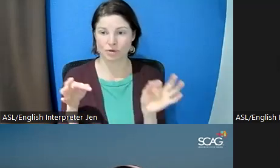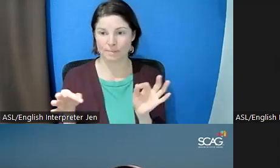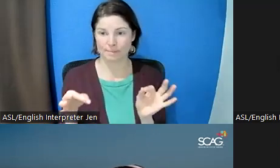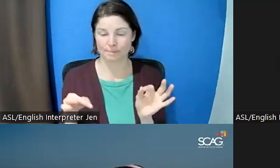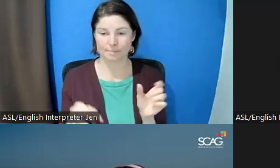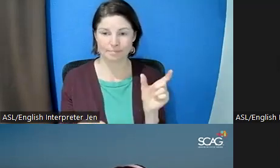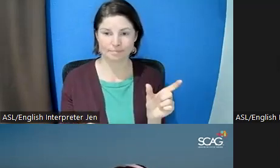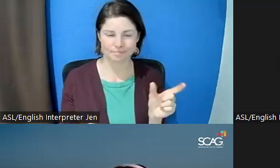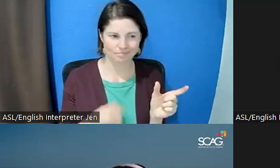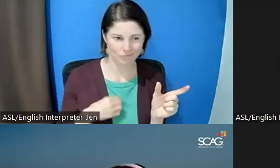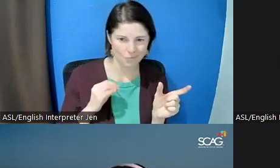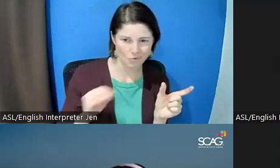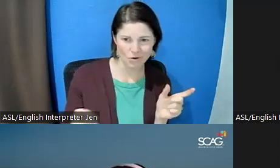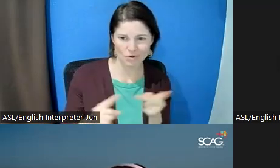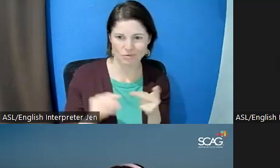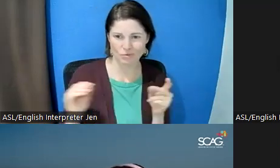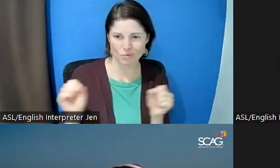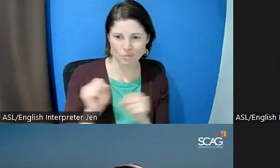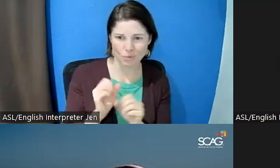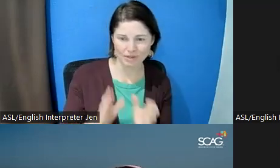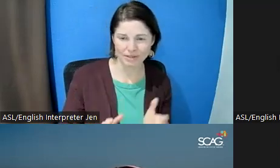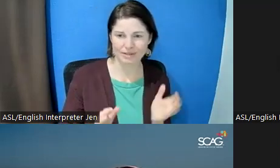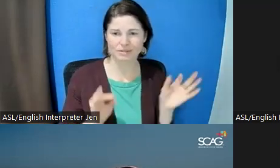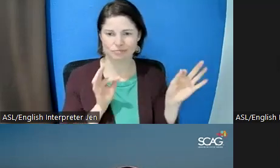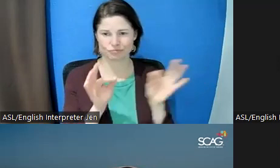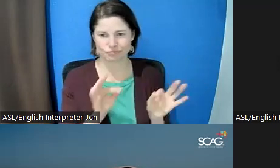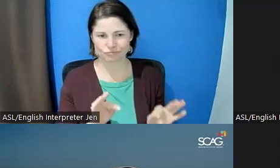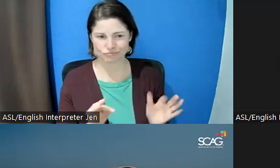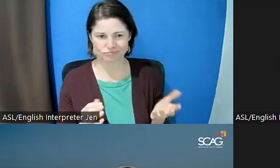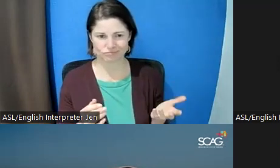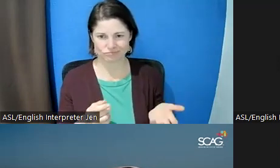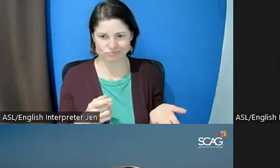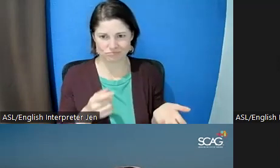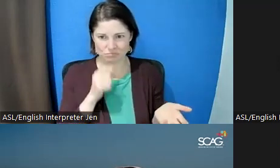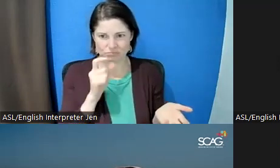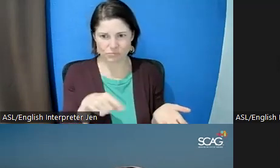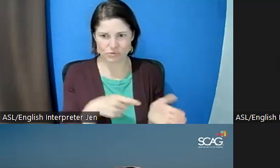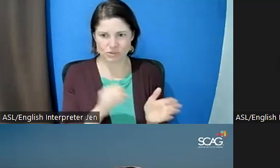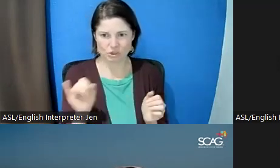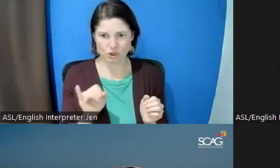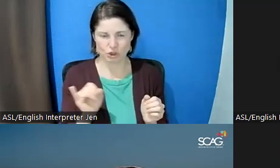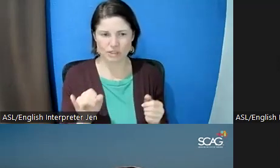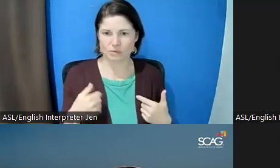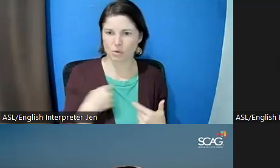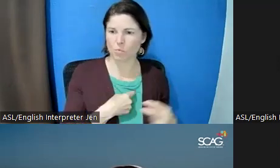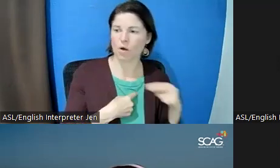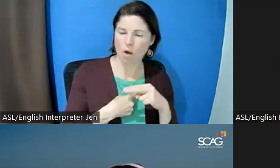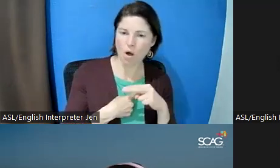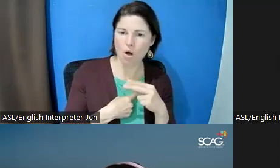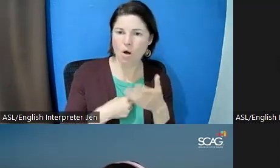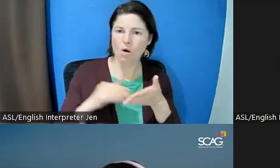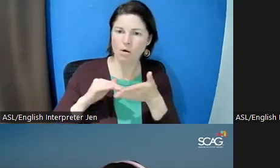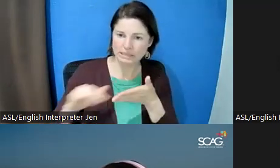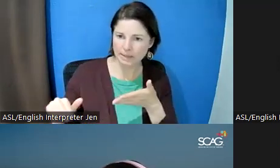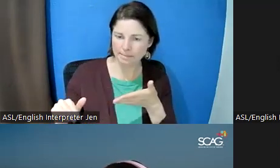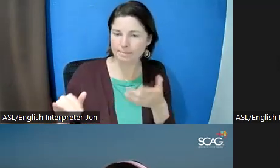you don't have employees, you can provide that justification, and we'll review applicants for exemptions on a